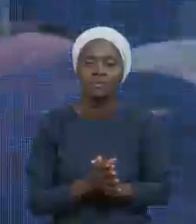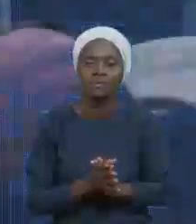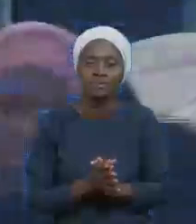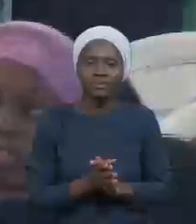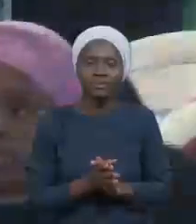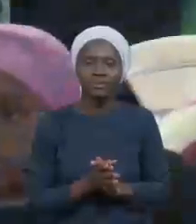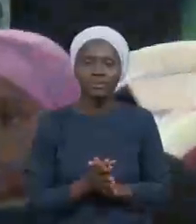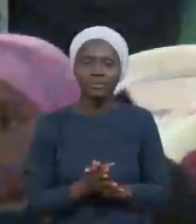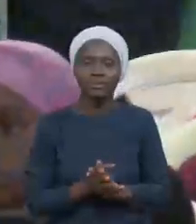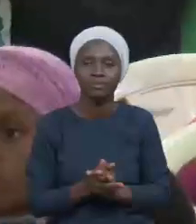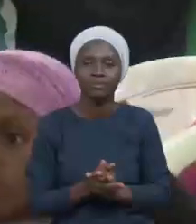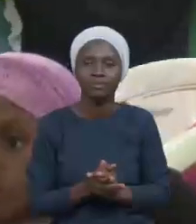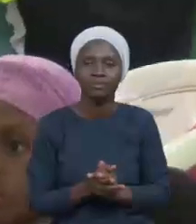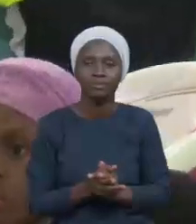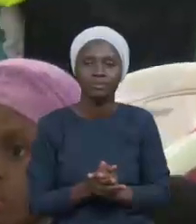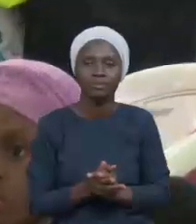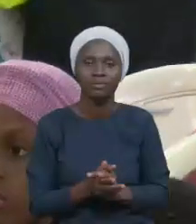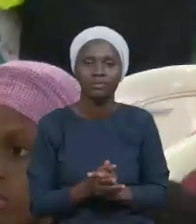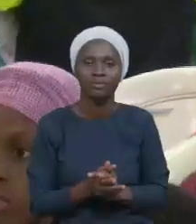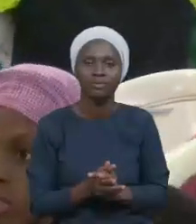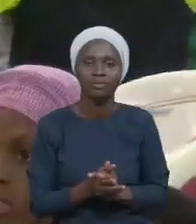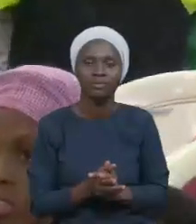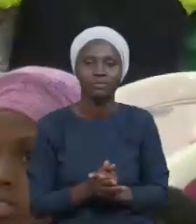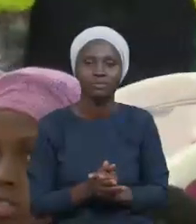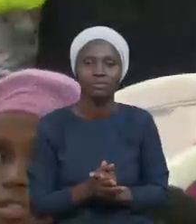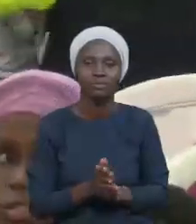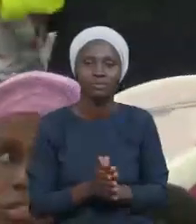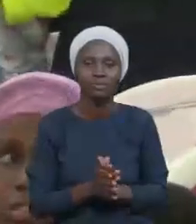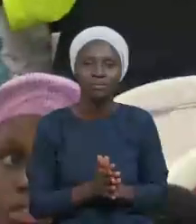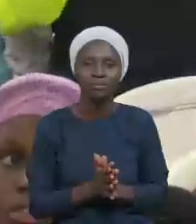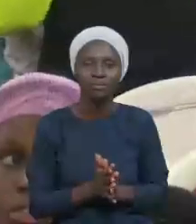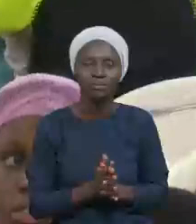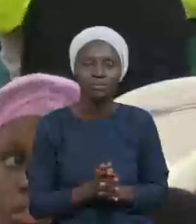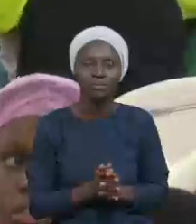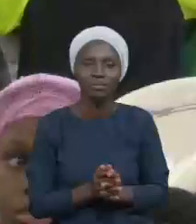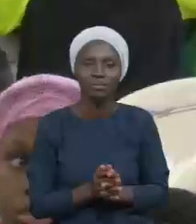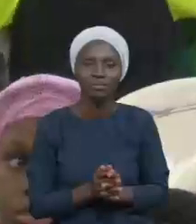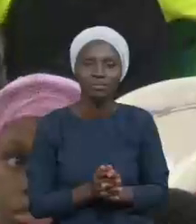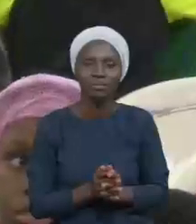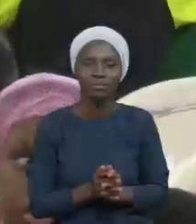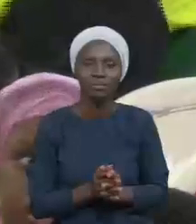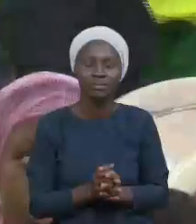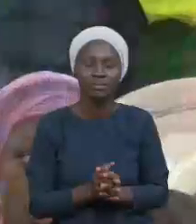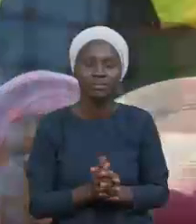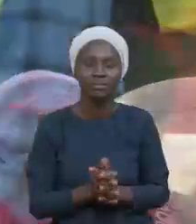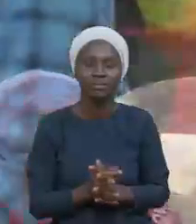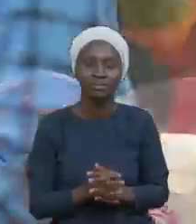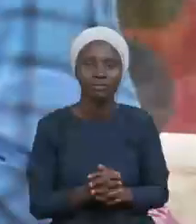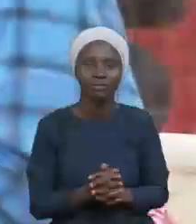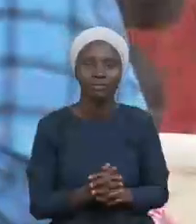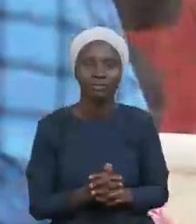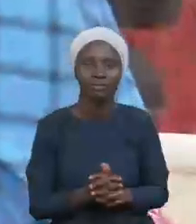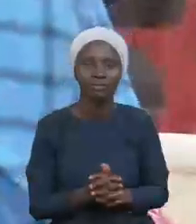in hall 2. Are we through? Wave your hands if you are through with the